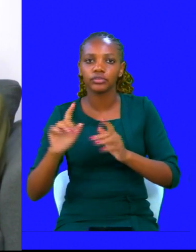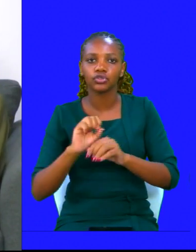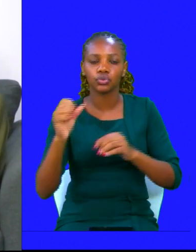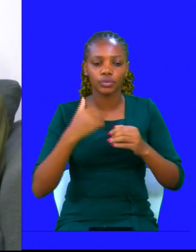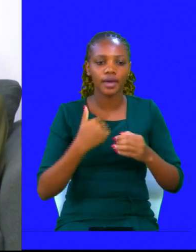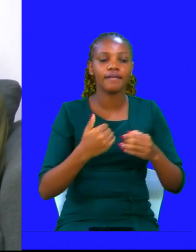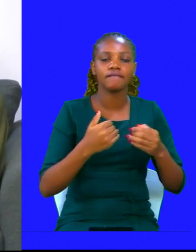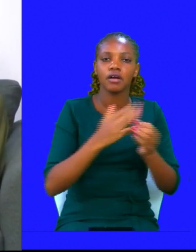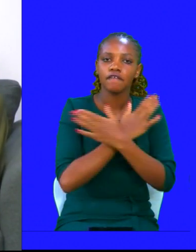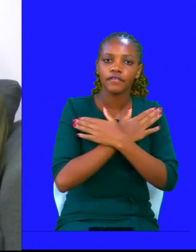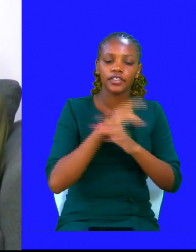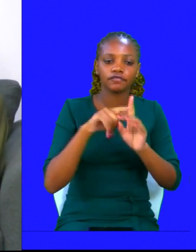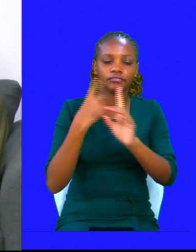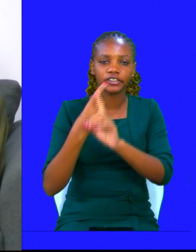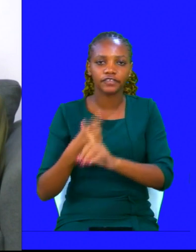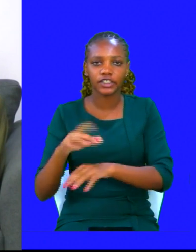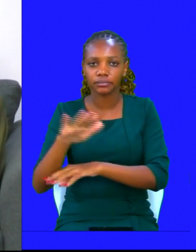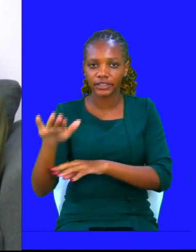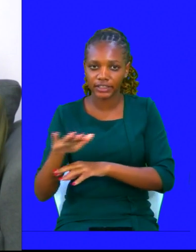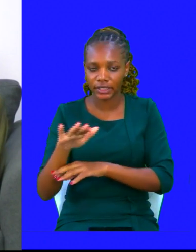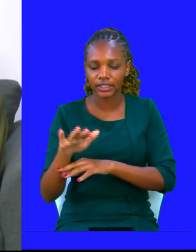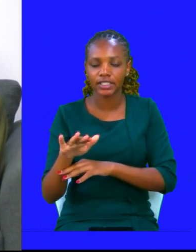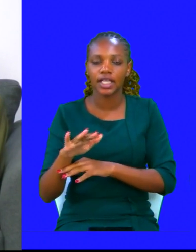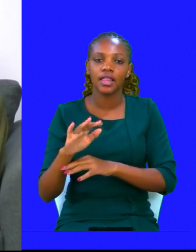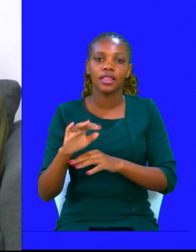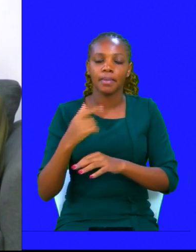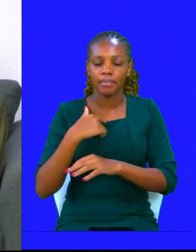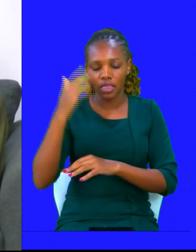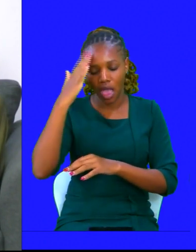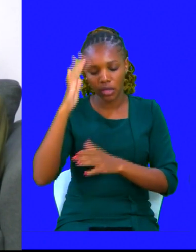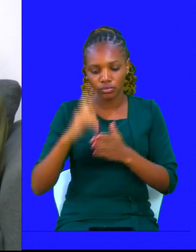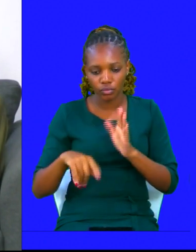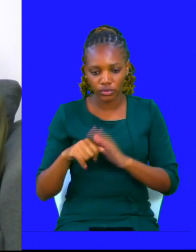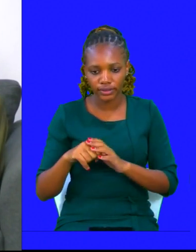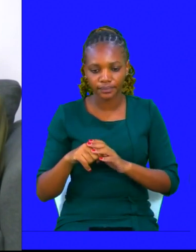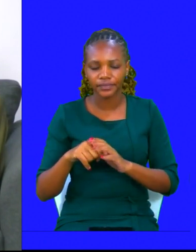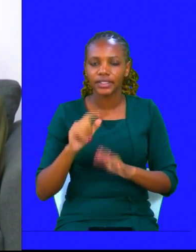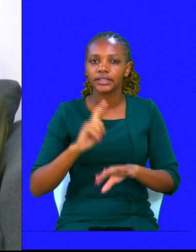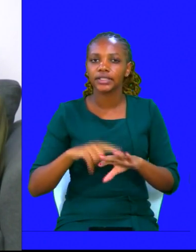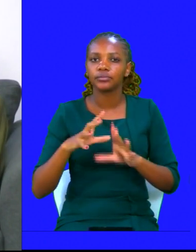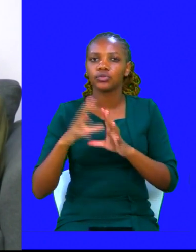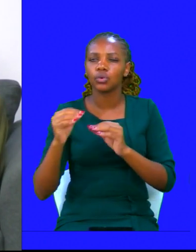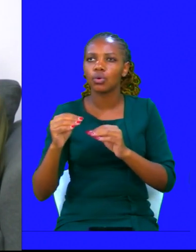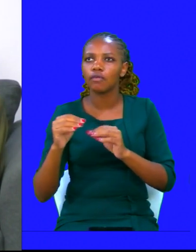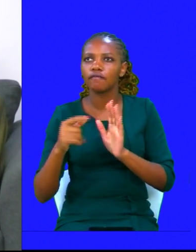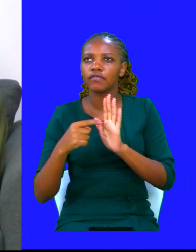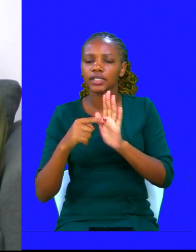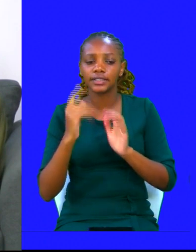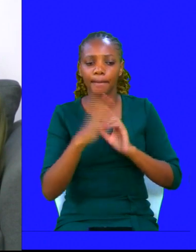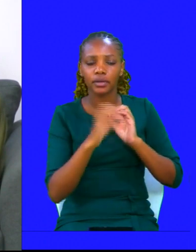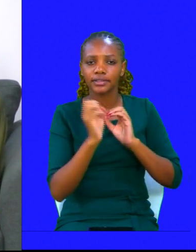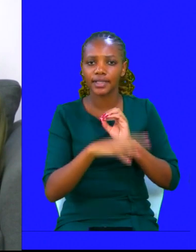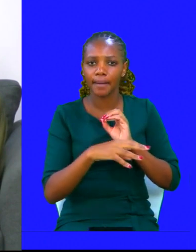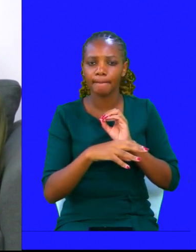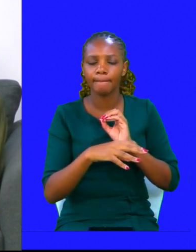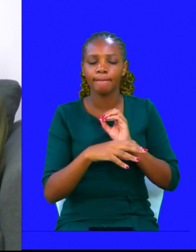yours, maybe from very different places. And something I've noticed, when you go to, let me say, the slum areas, the